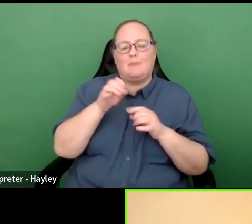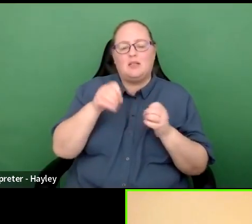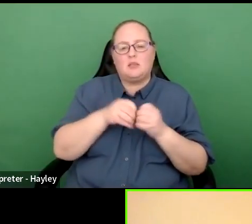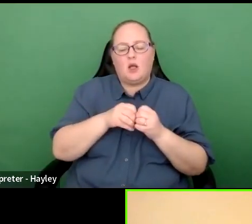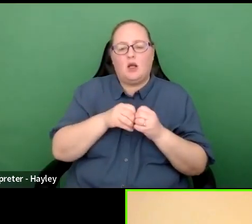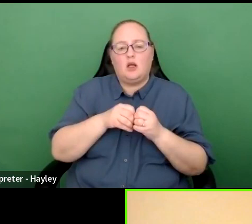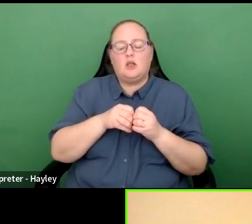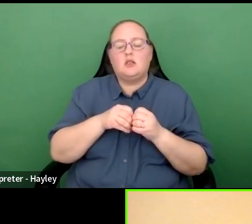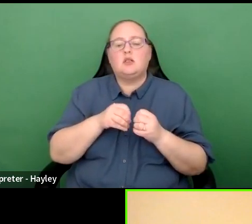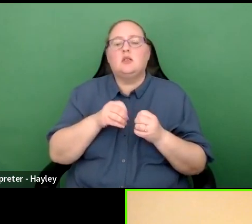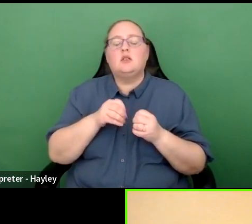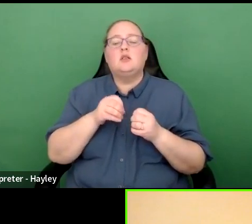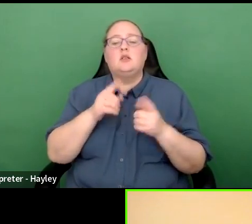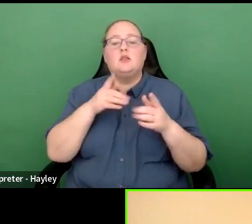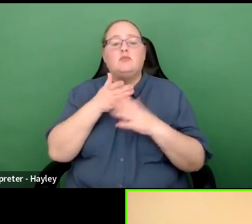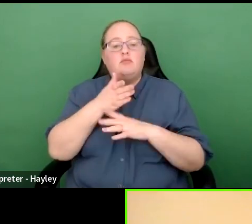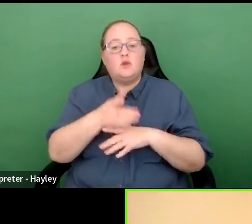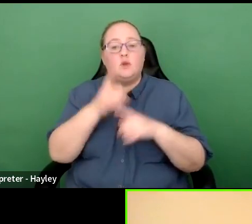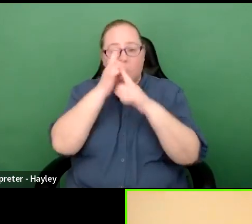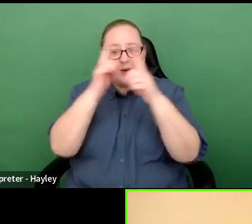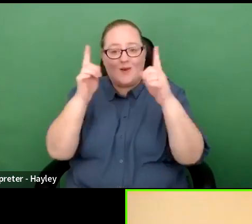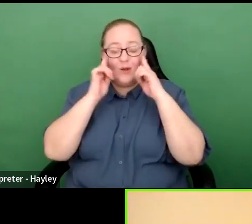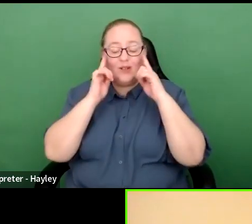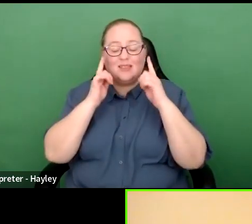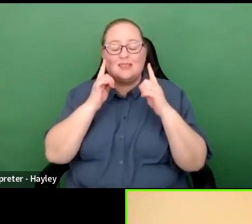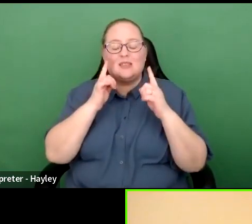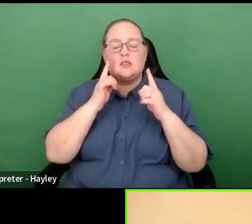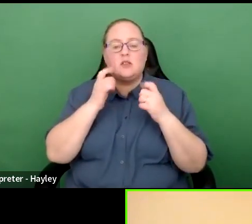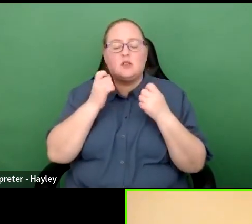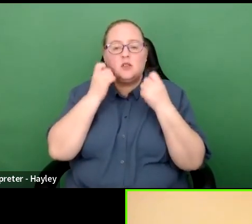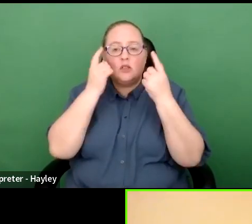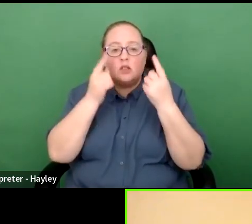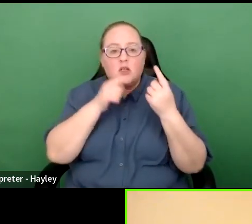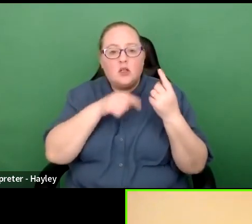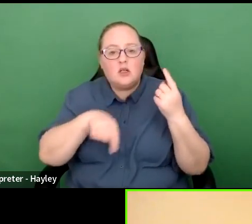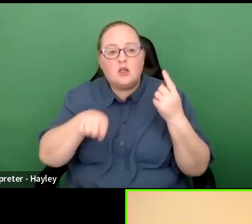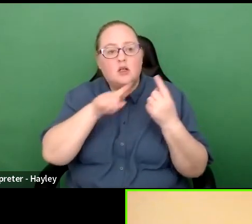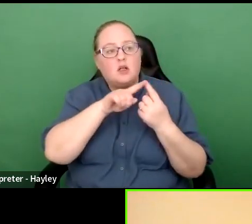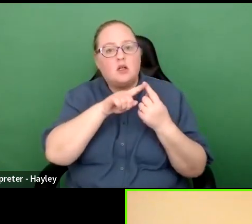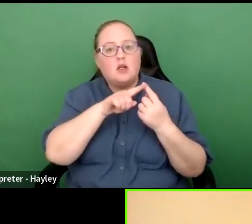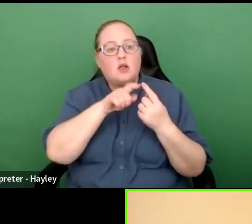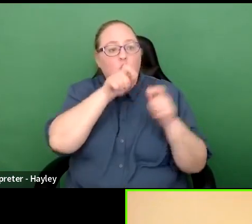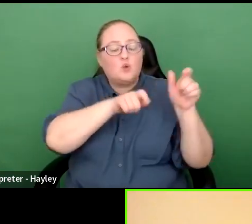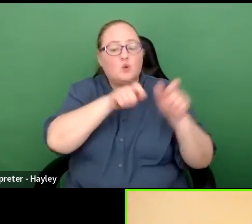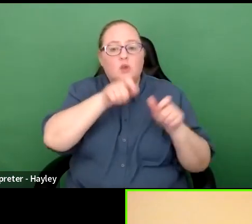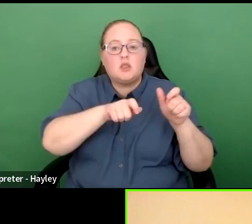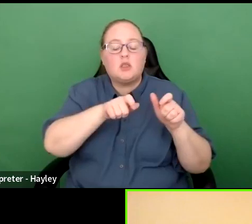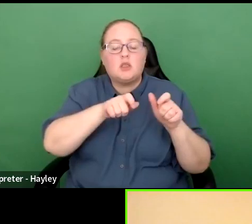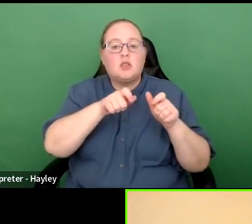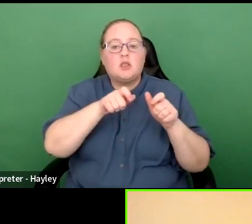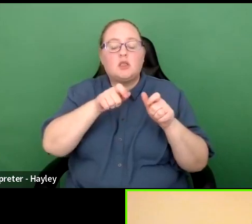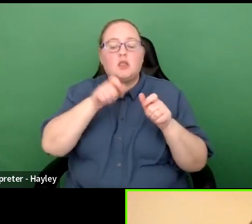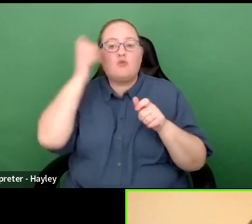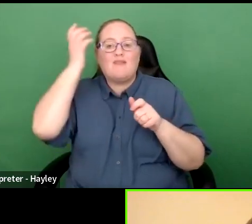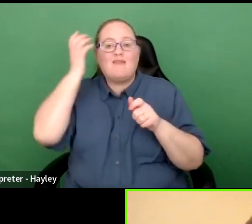Petersburg University, and he discovered that students and professors there were already divided into two groups. That